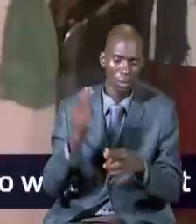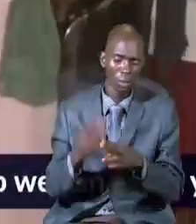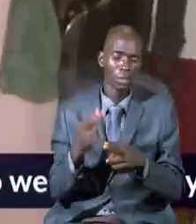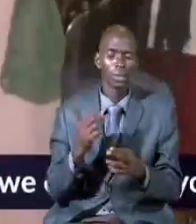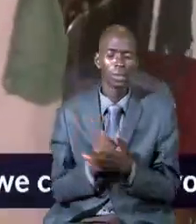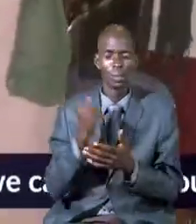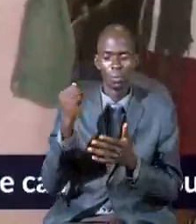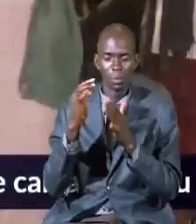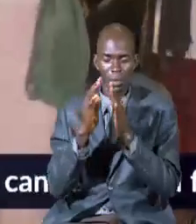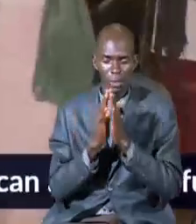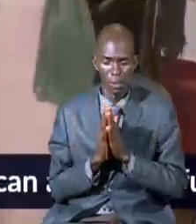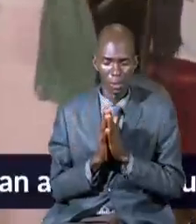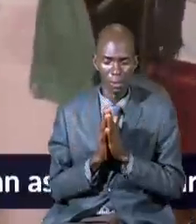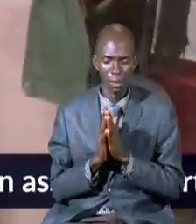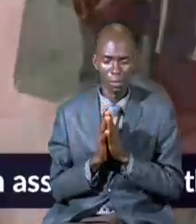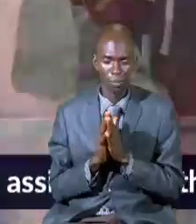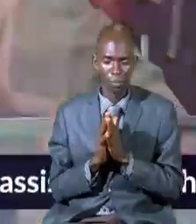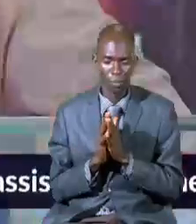Yes.